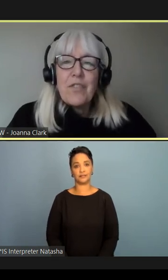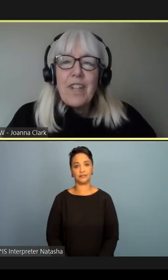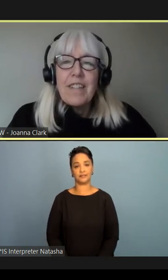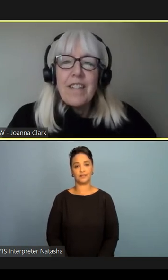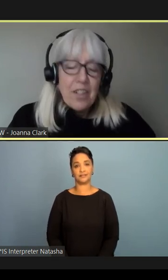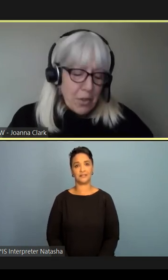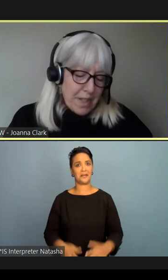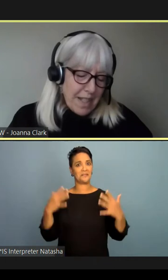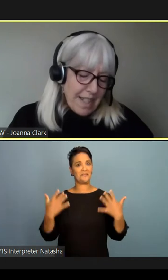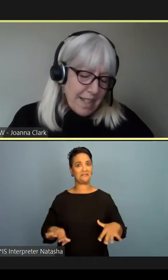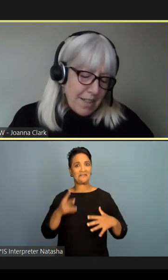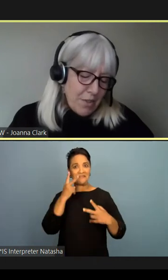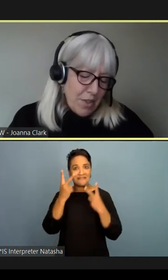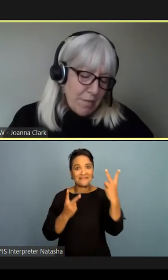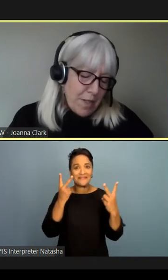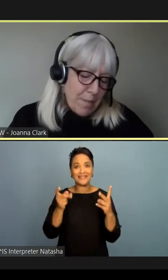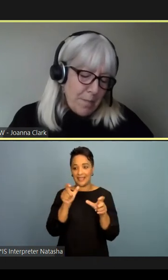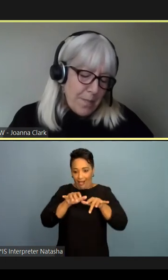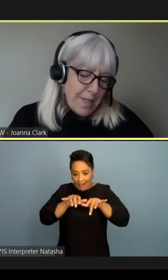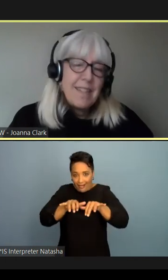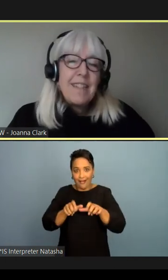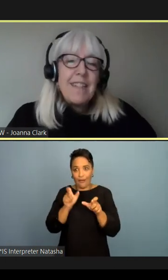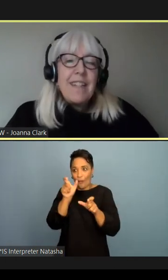That's great. Thank you. We're getting a lot of